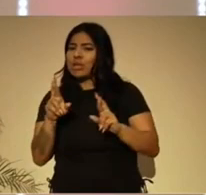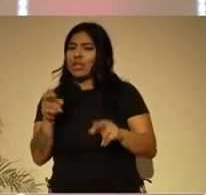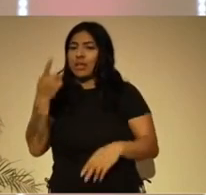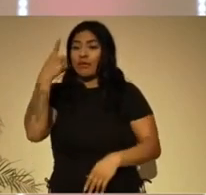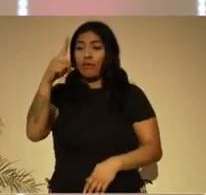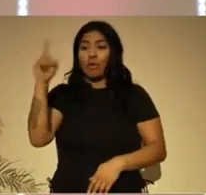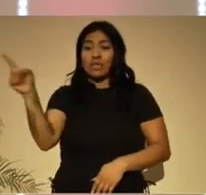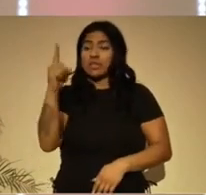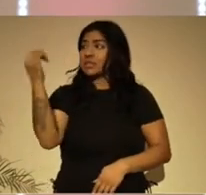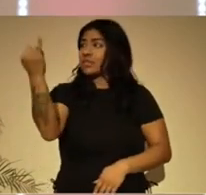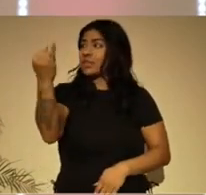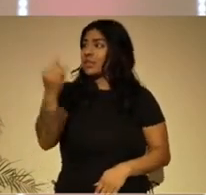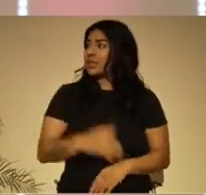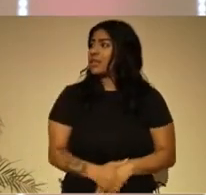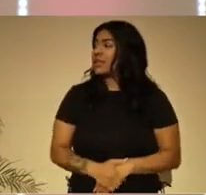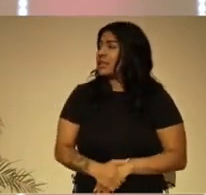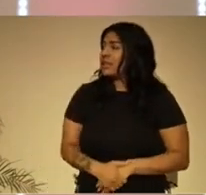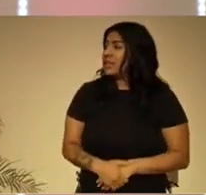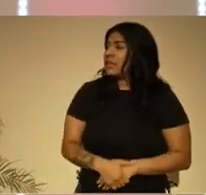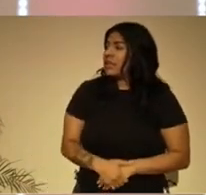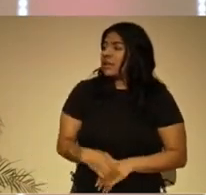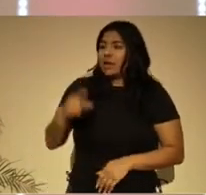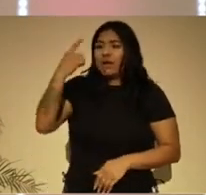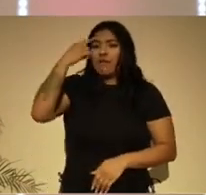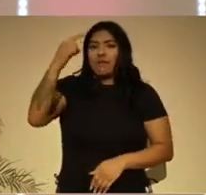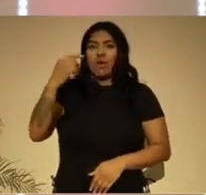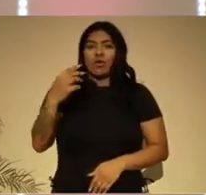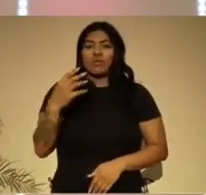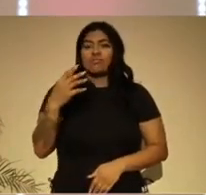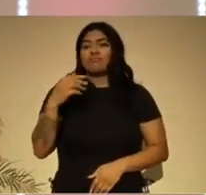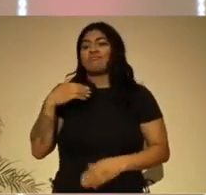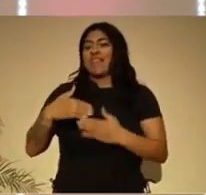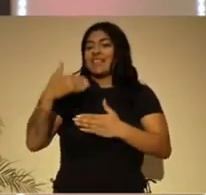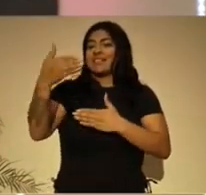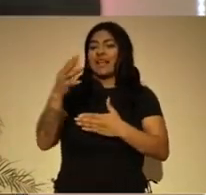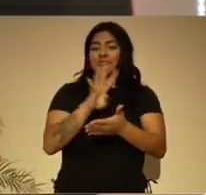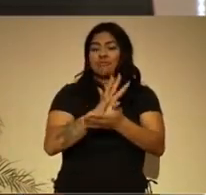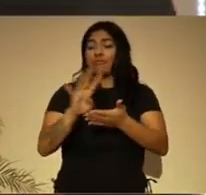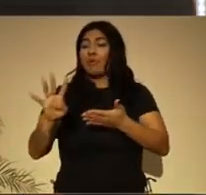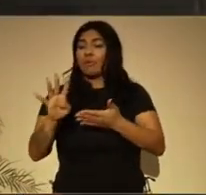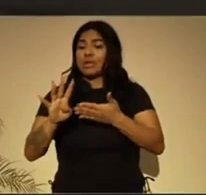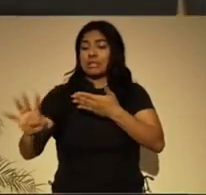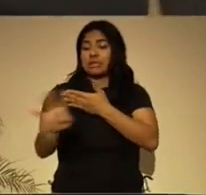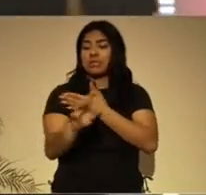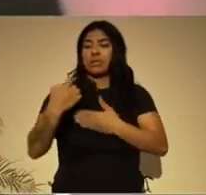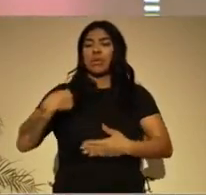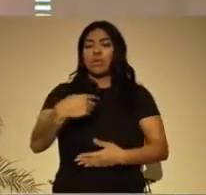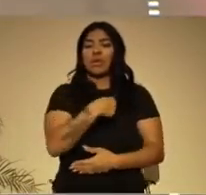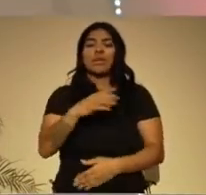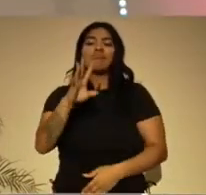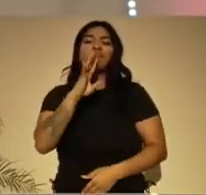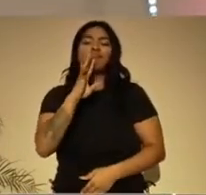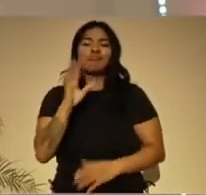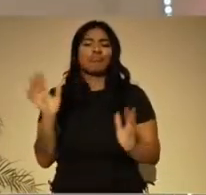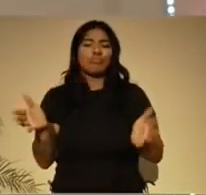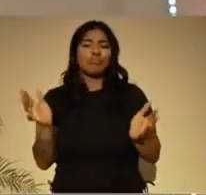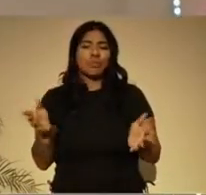for eternity? So for the next 4 weeks, we will be talking